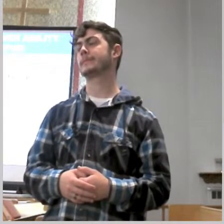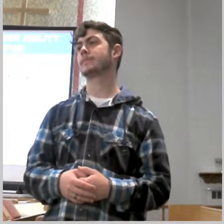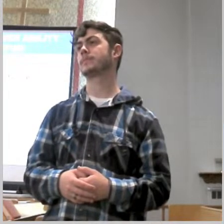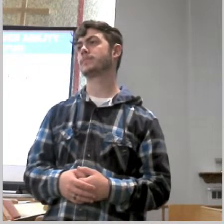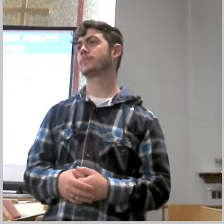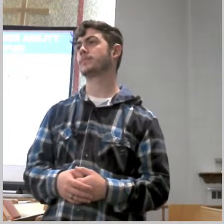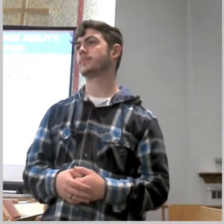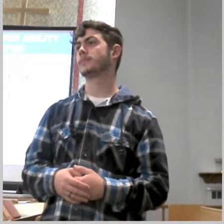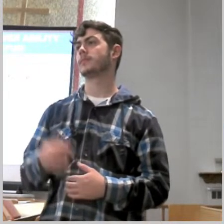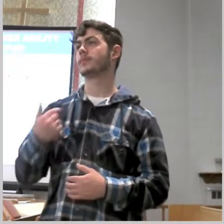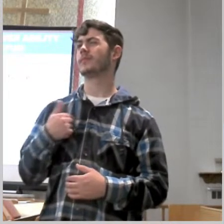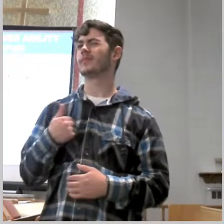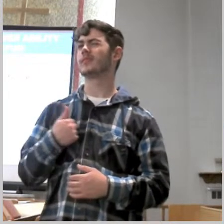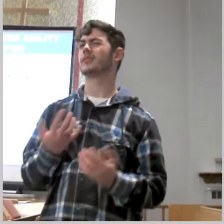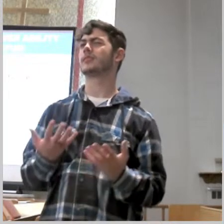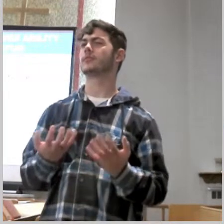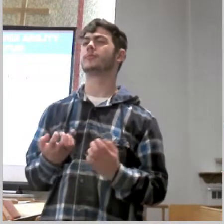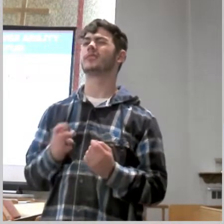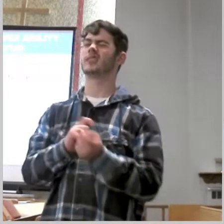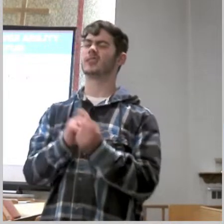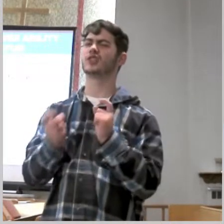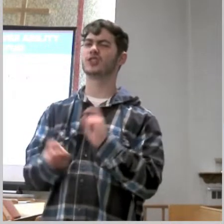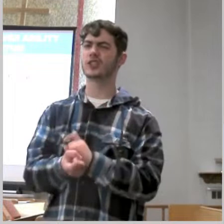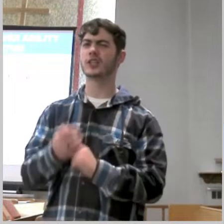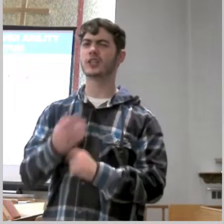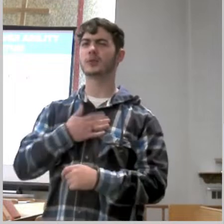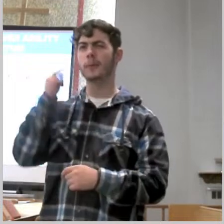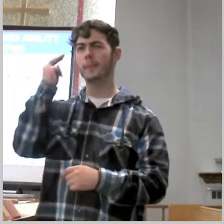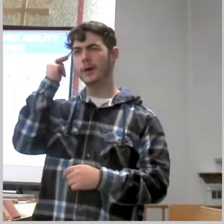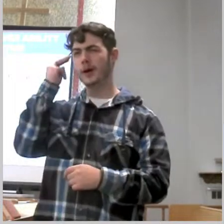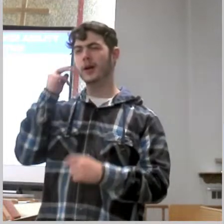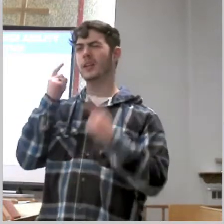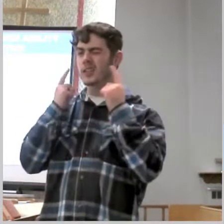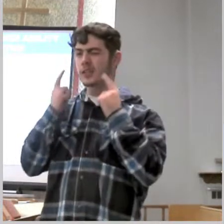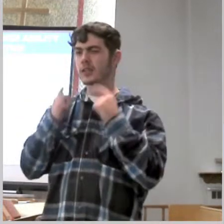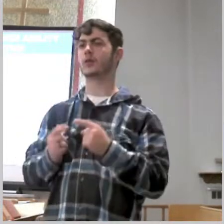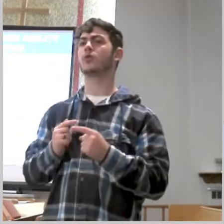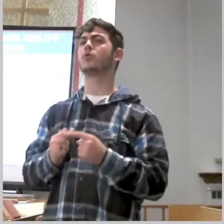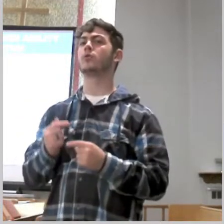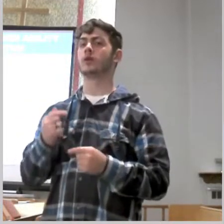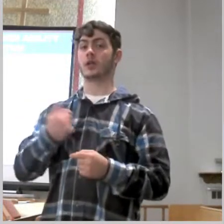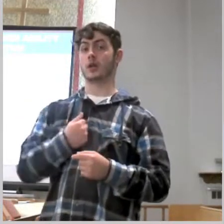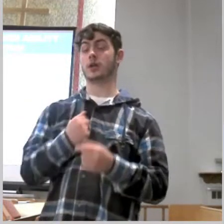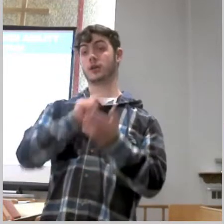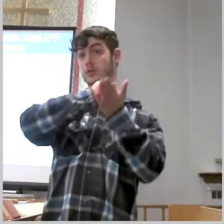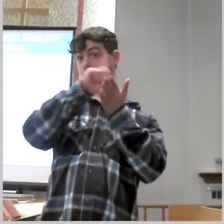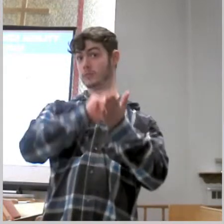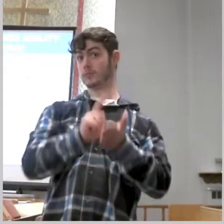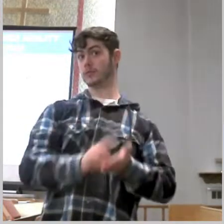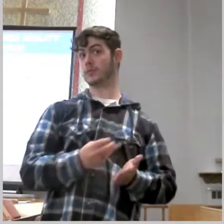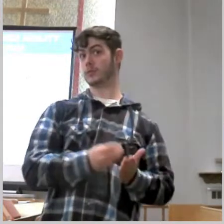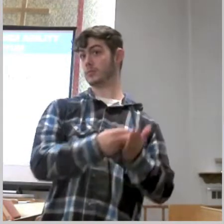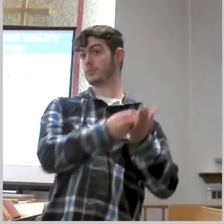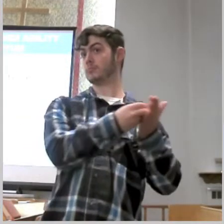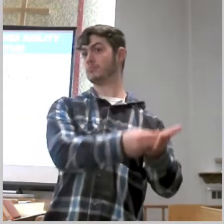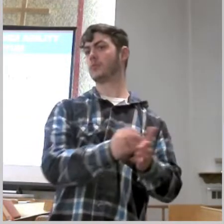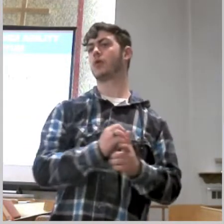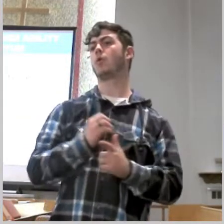want to really change my mind to think of it as a privilege that, wow, God has put me in a position